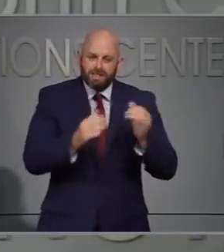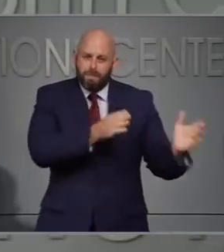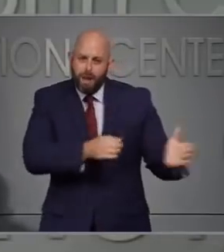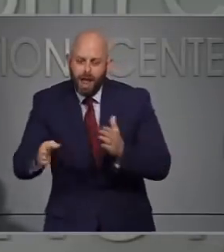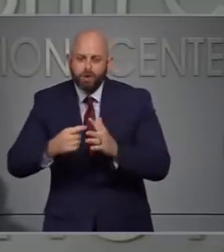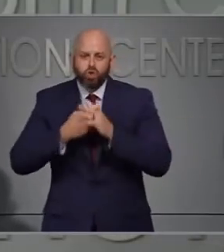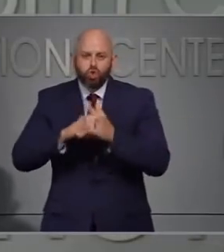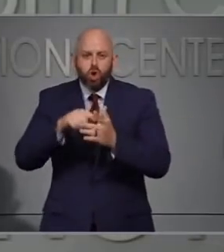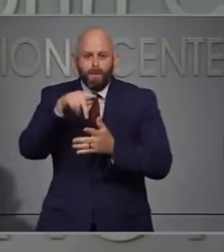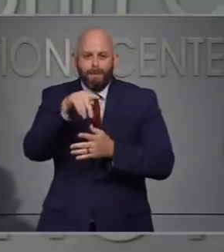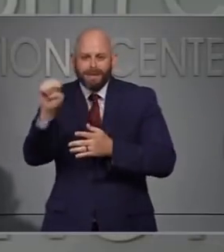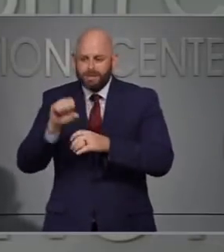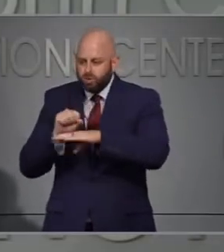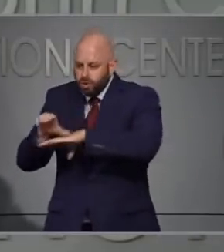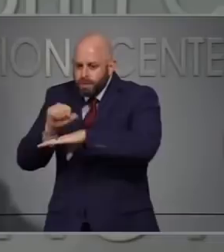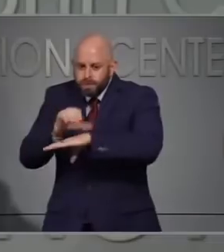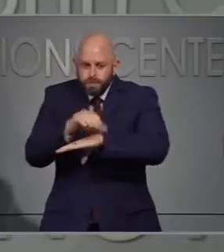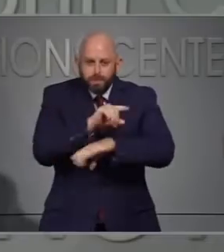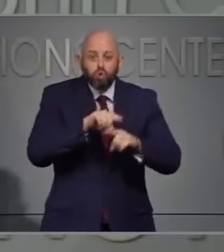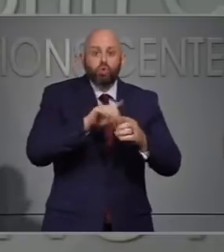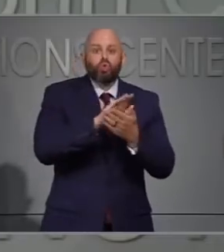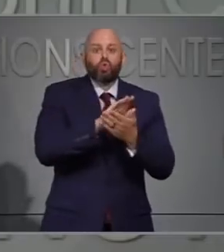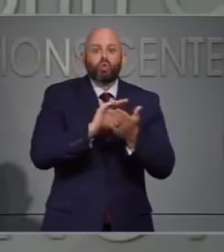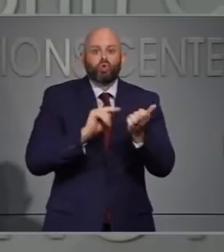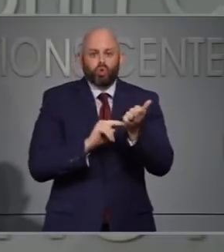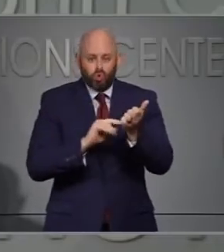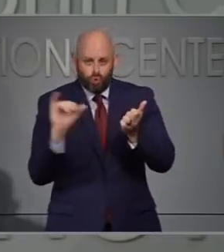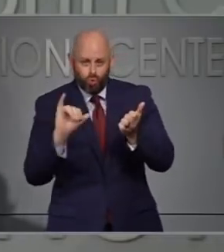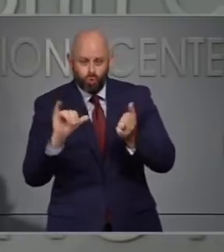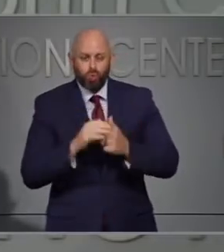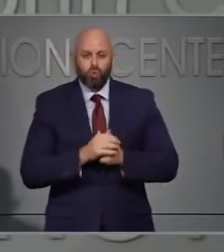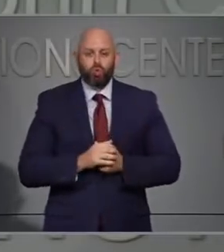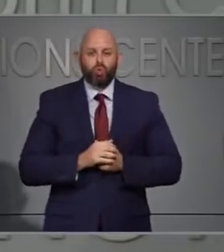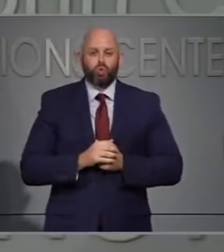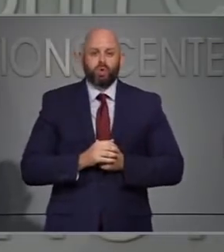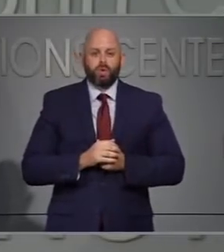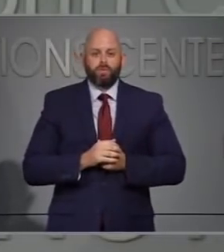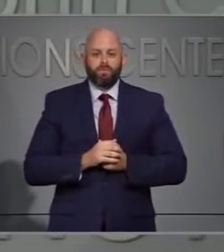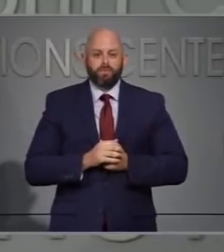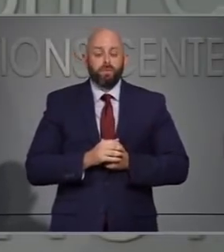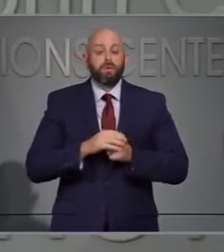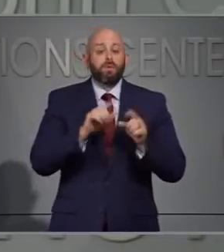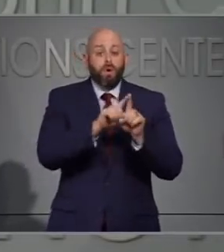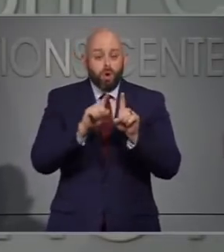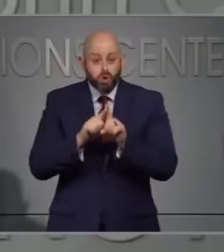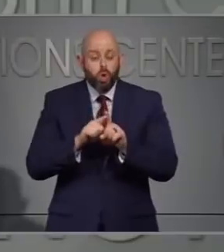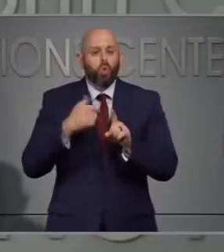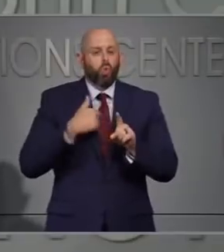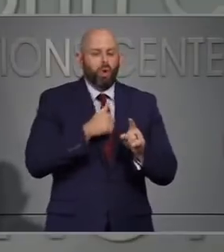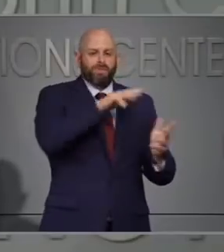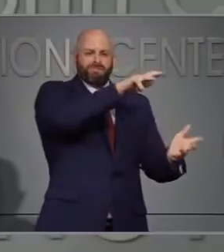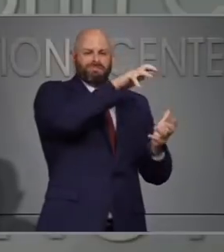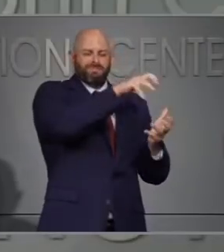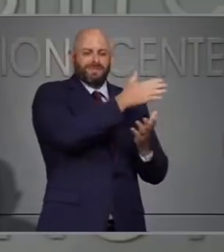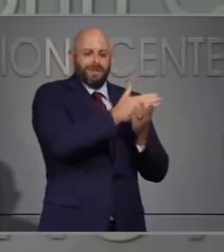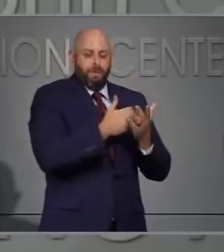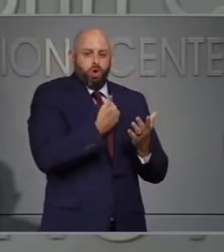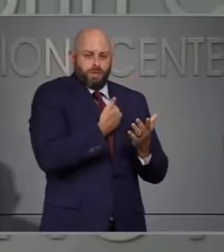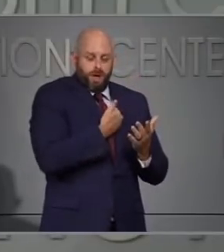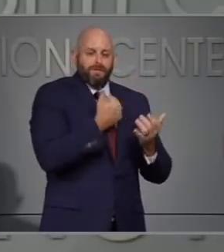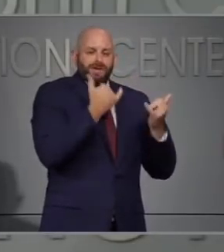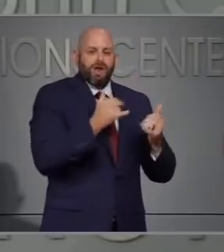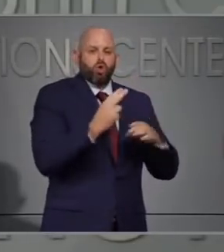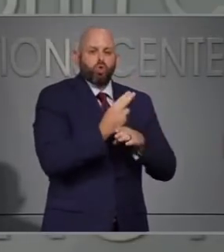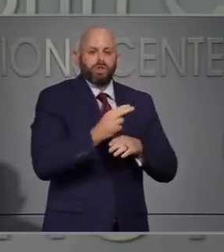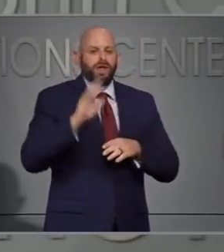PPE shipments to school nurses. We're also transitioning some shipments from our warehouses to use contract shipping companies